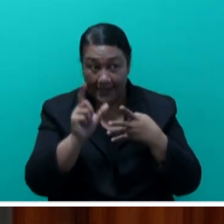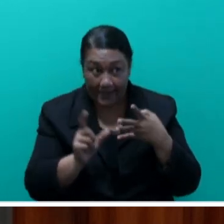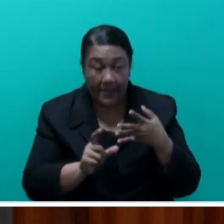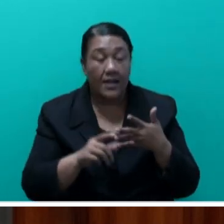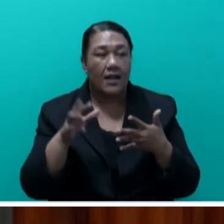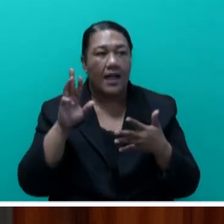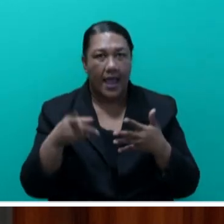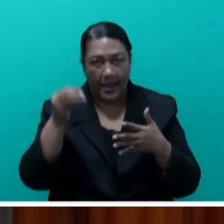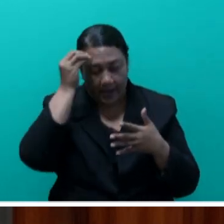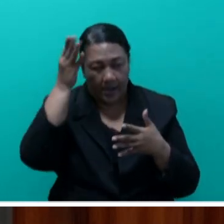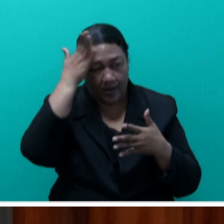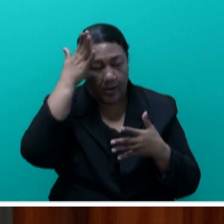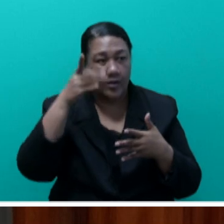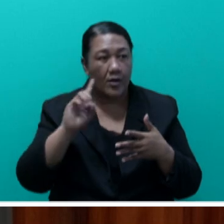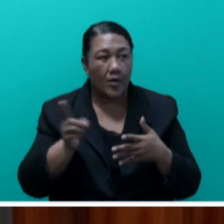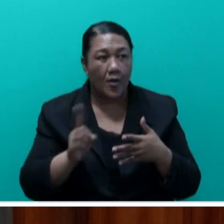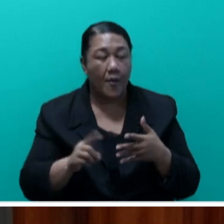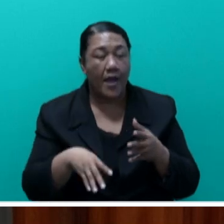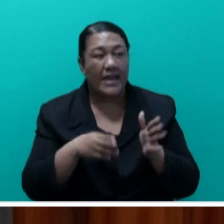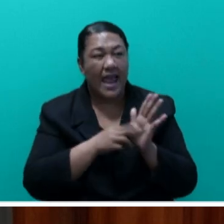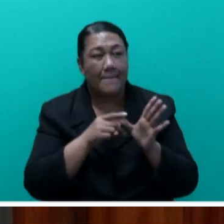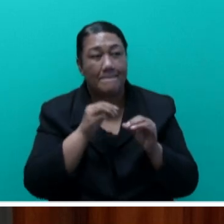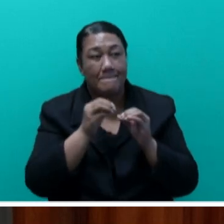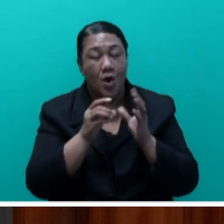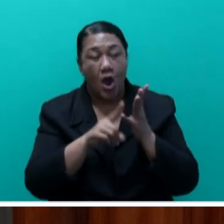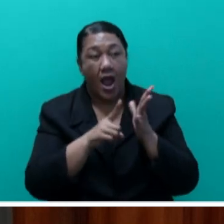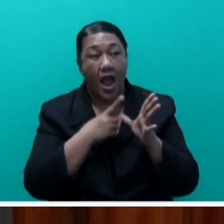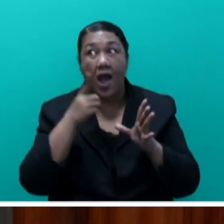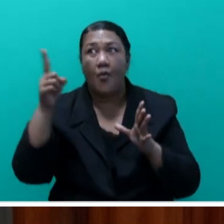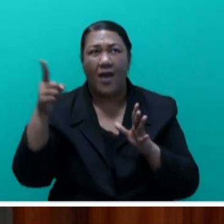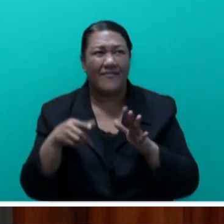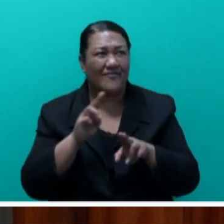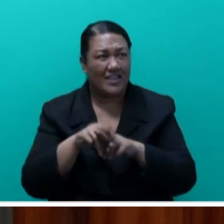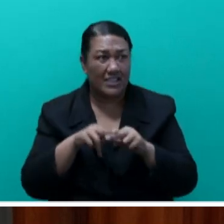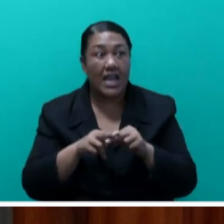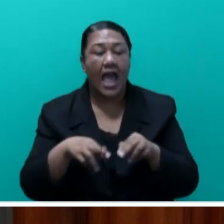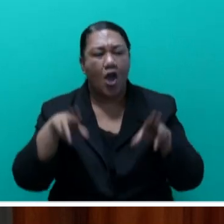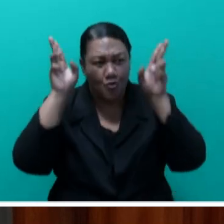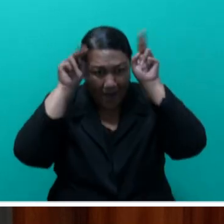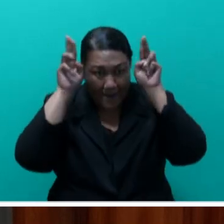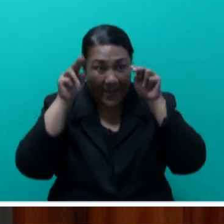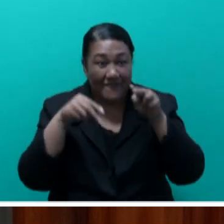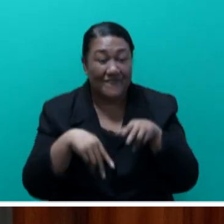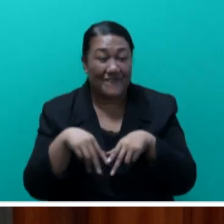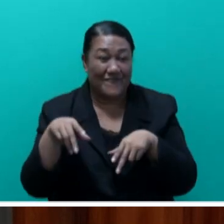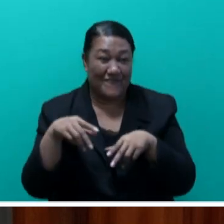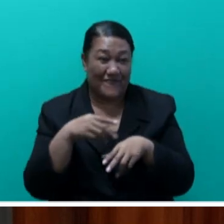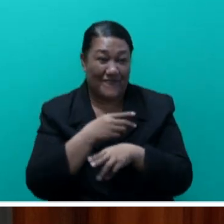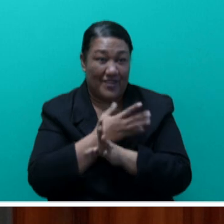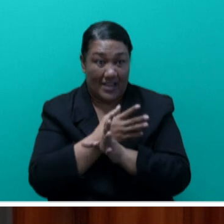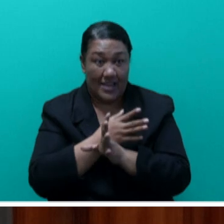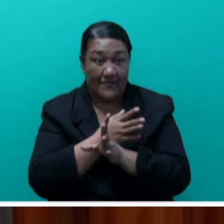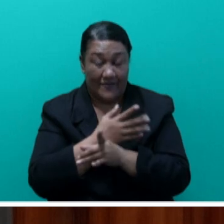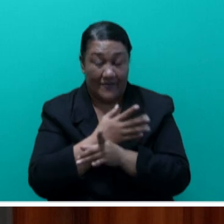proudly noting that the Zamboni Research Station in Ra successfully produced rabbit fish in the last fiscal year, which was stocked at